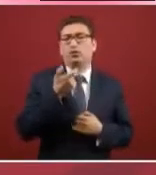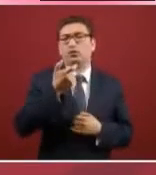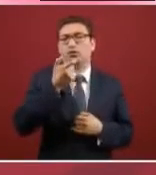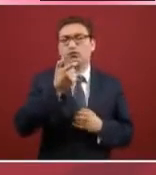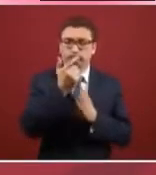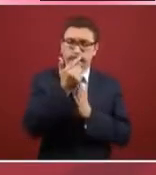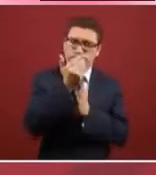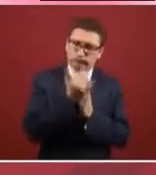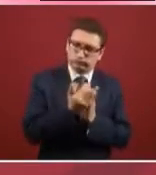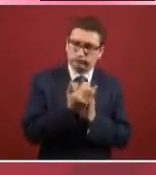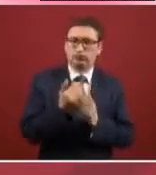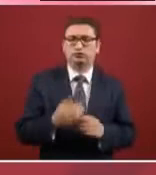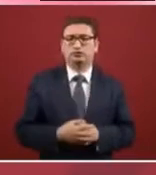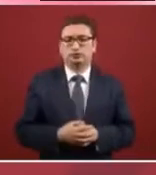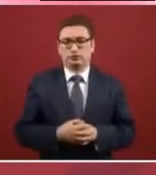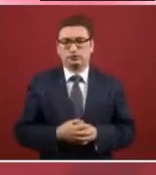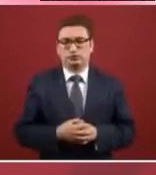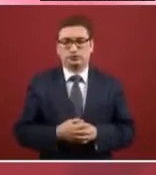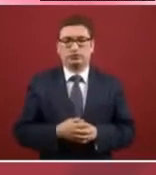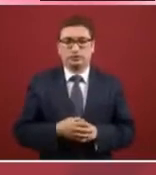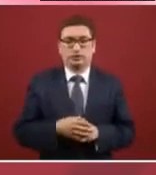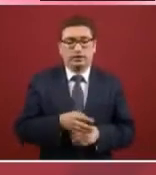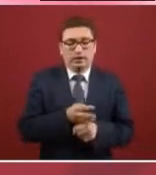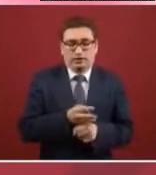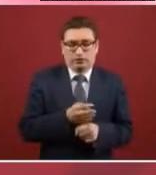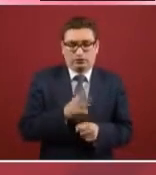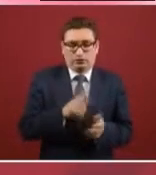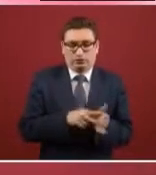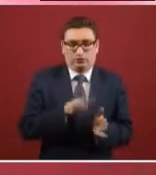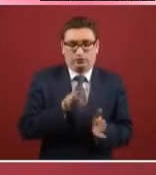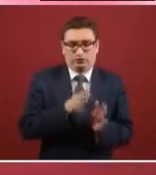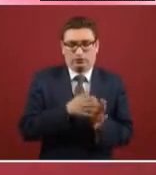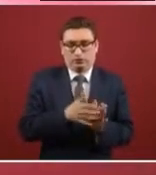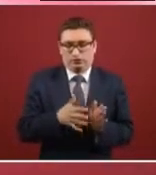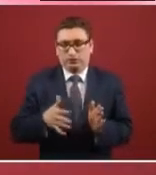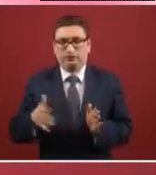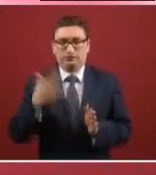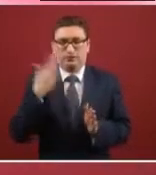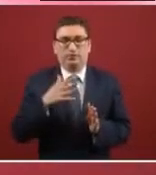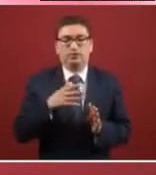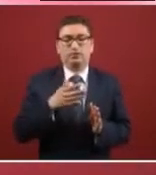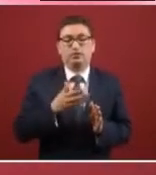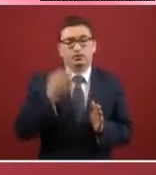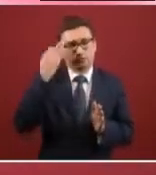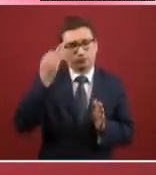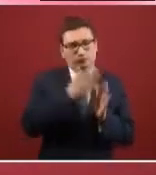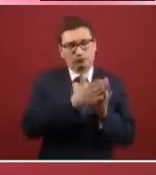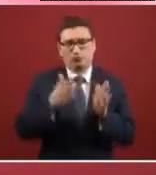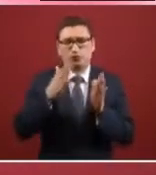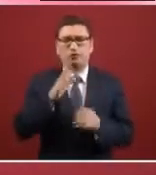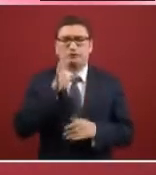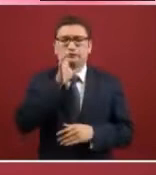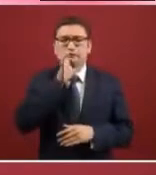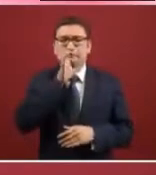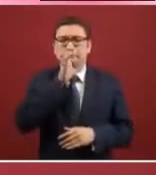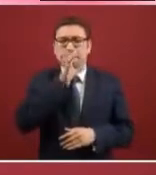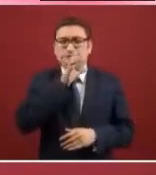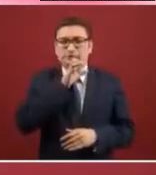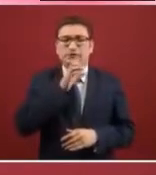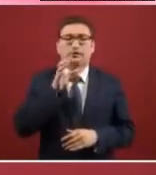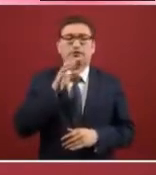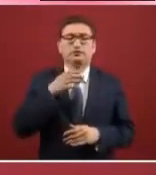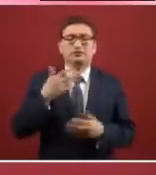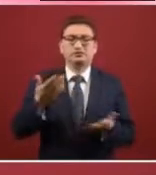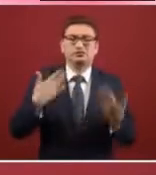tarifa, the tariffs en esta época, in this era mucho calor, of, especially this time of mes. A lot of